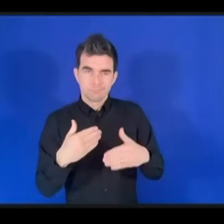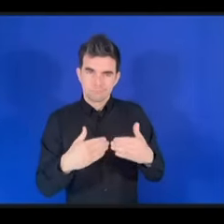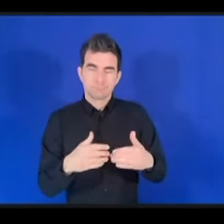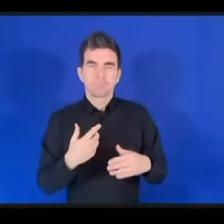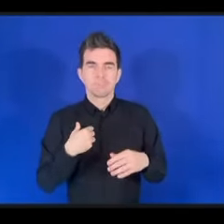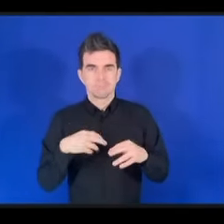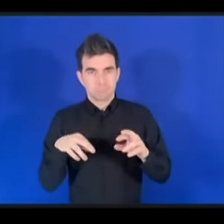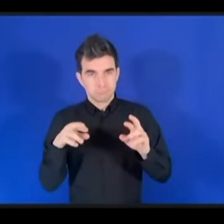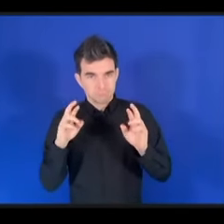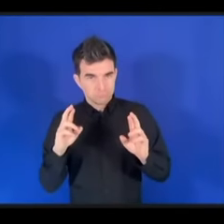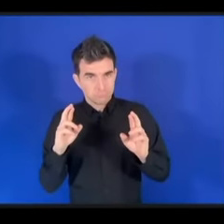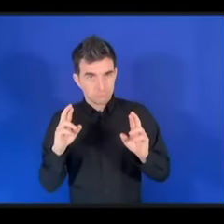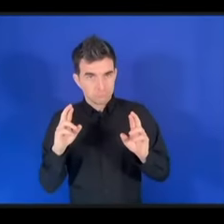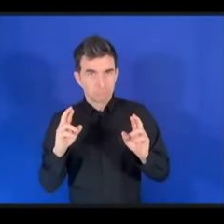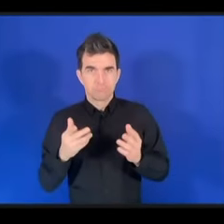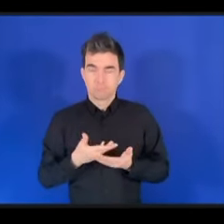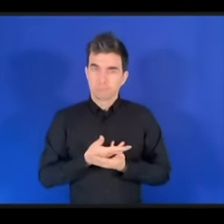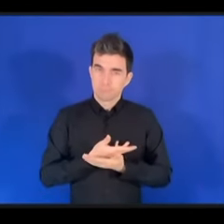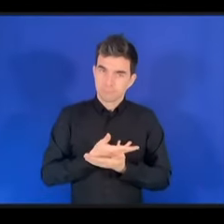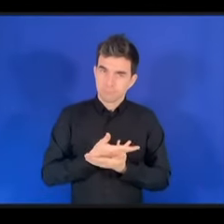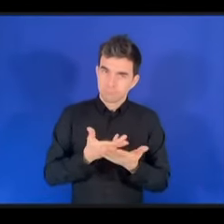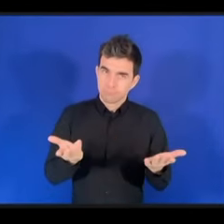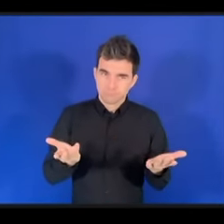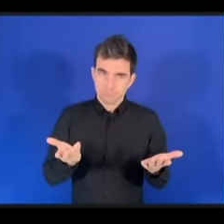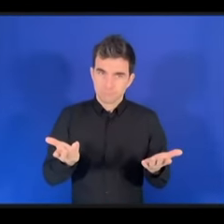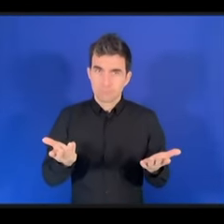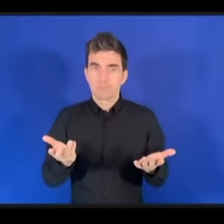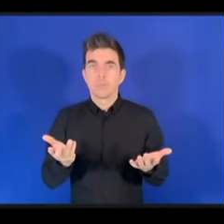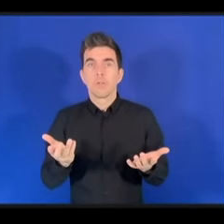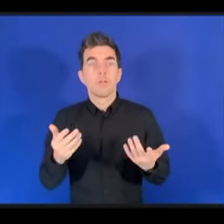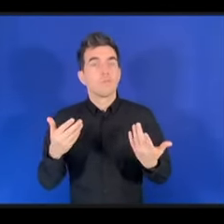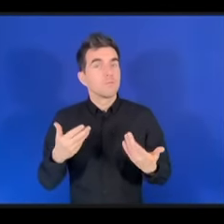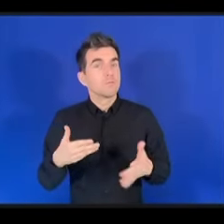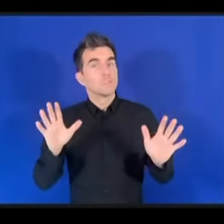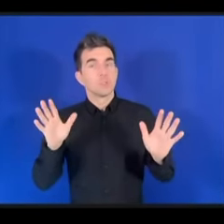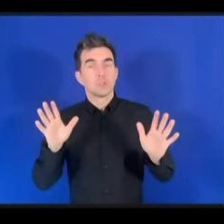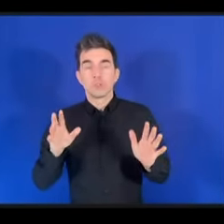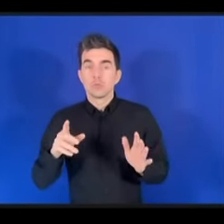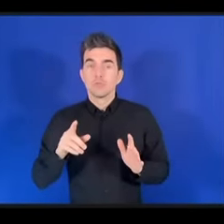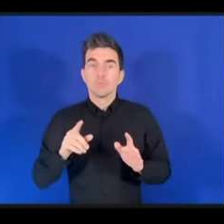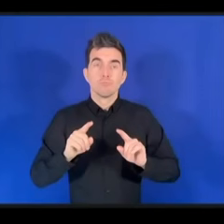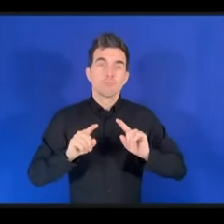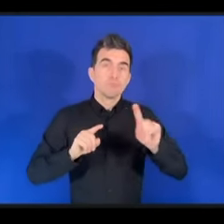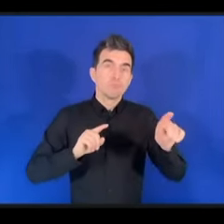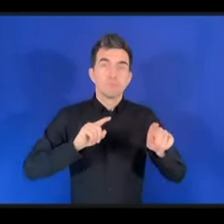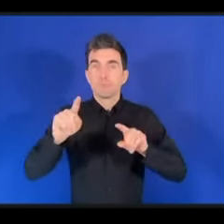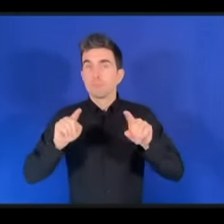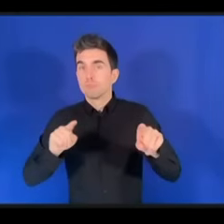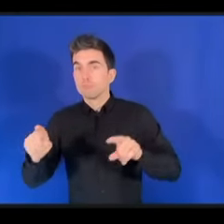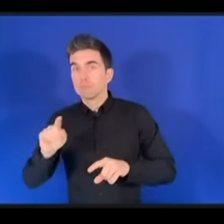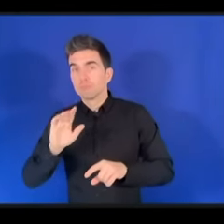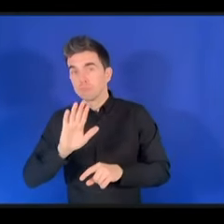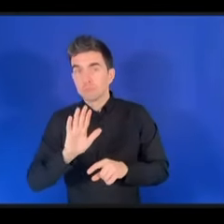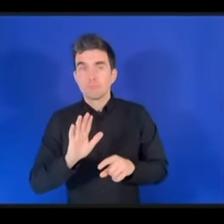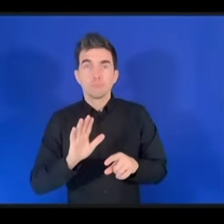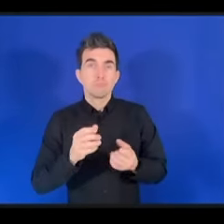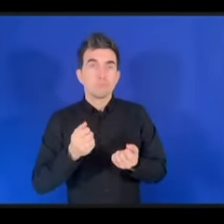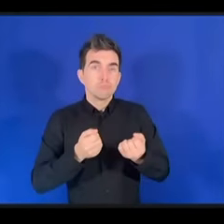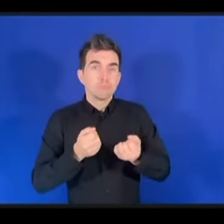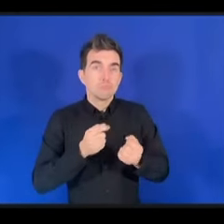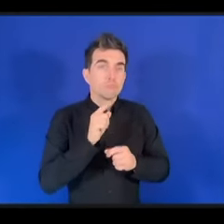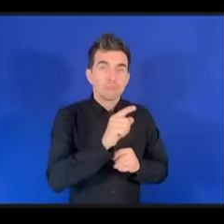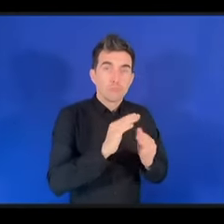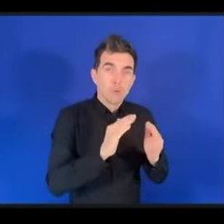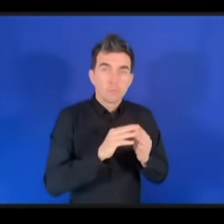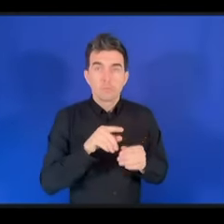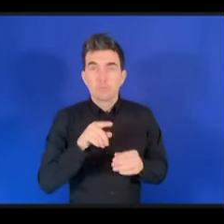when you go back to your home countries, such exchanges you had in Kyoto will inspire you,